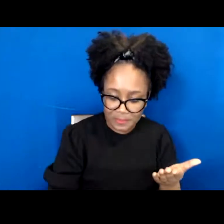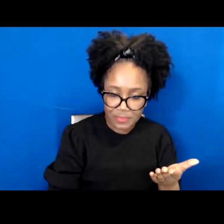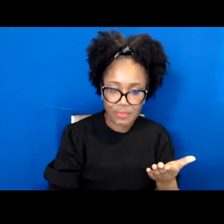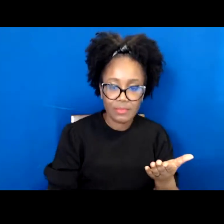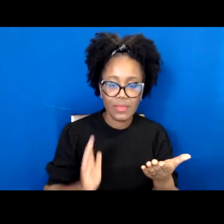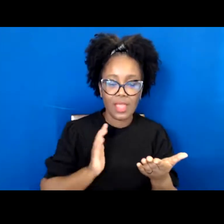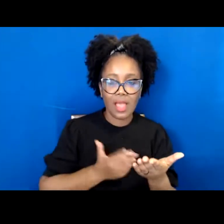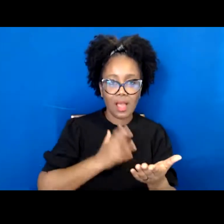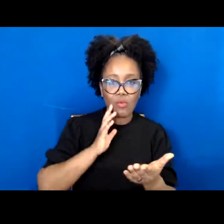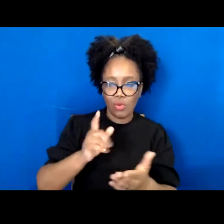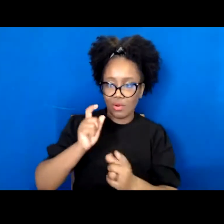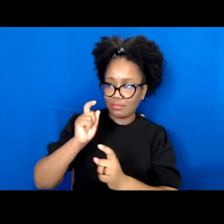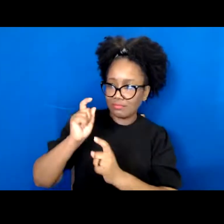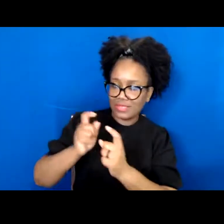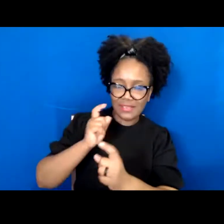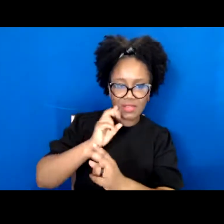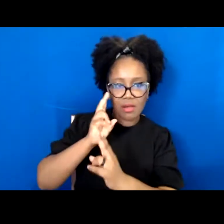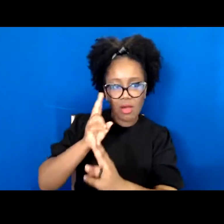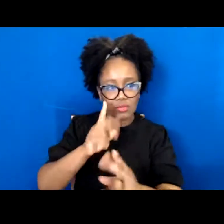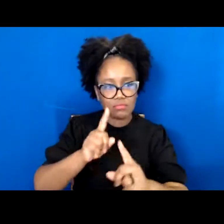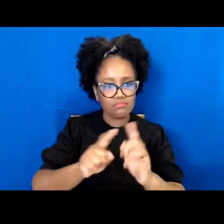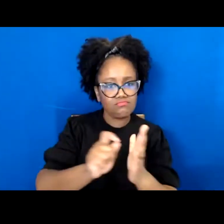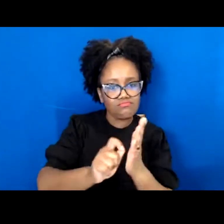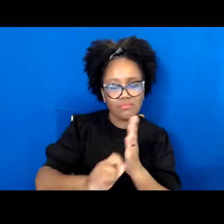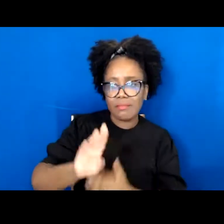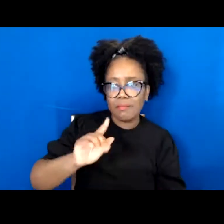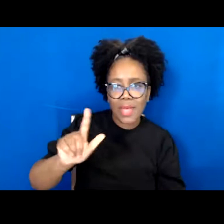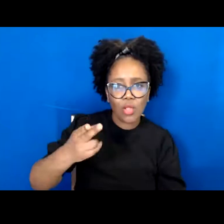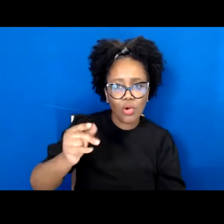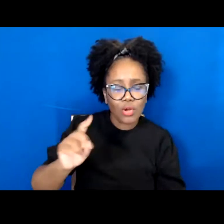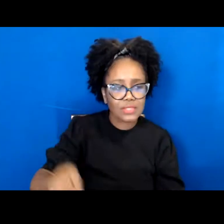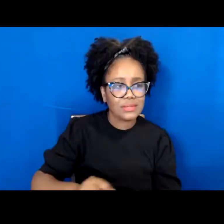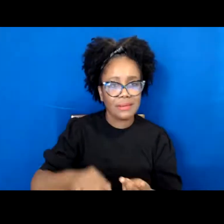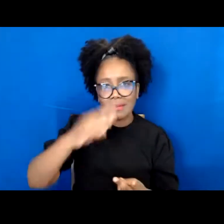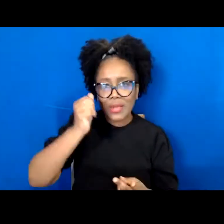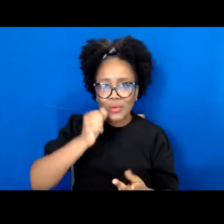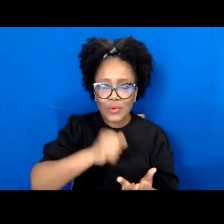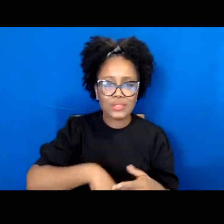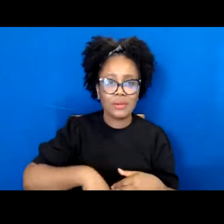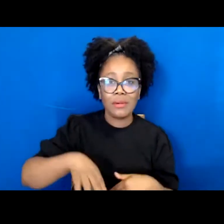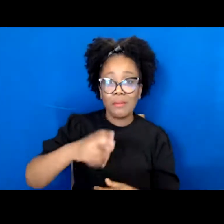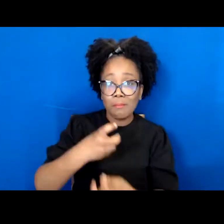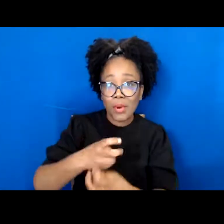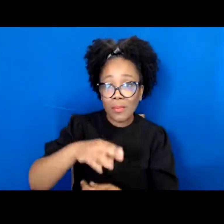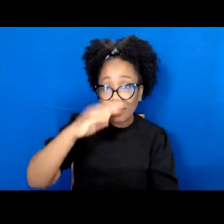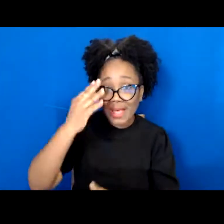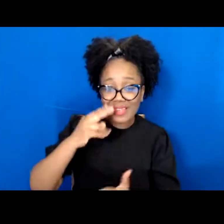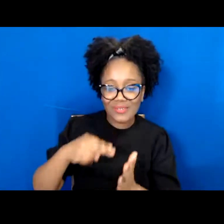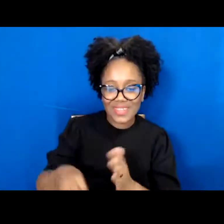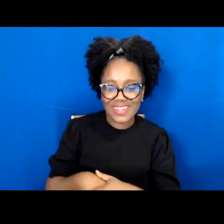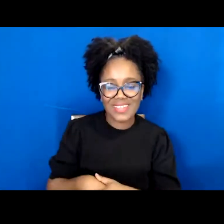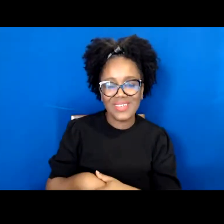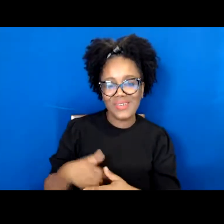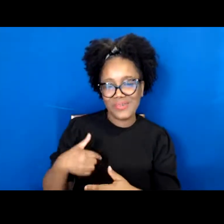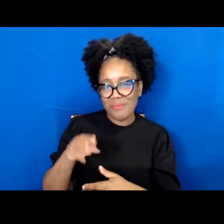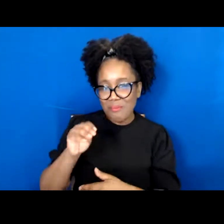nod to bell hooks session on Black girls, bone black and breathing, and our spirited keynote with Nicole Hannah Jones and Martha S. Jones, we will have a